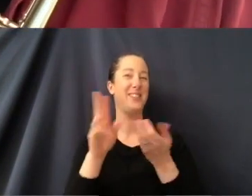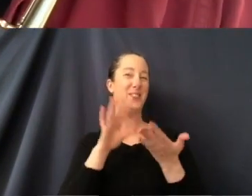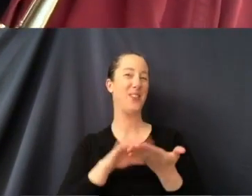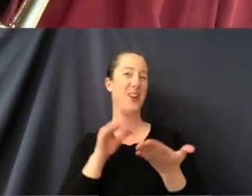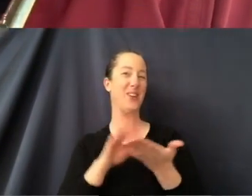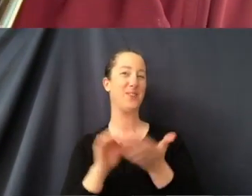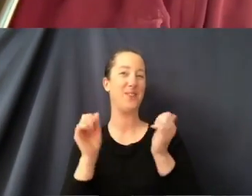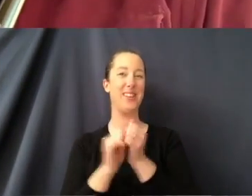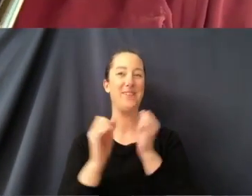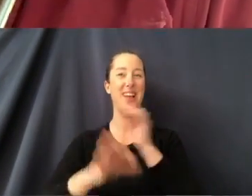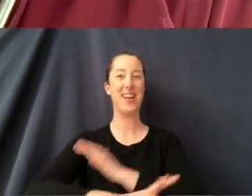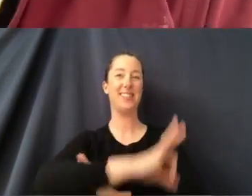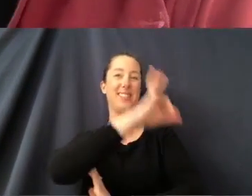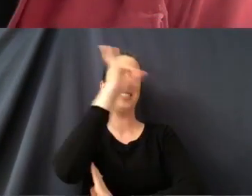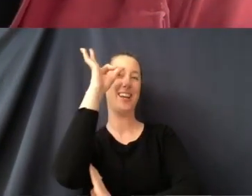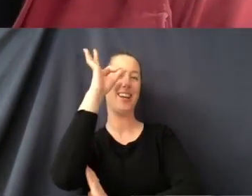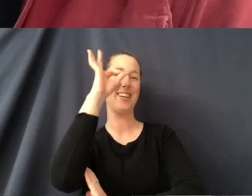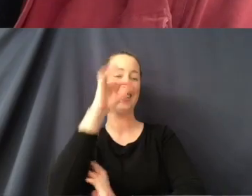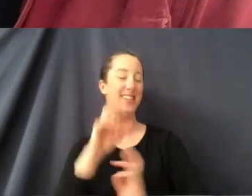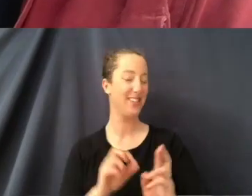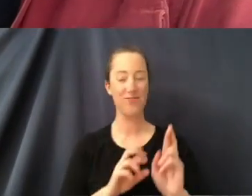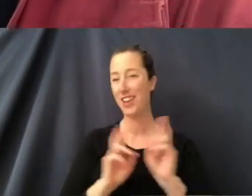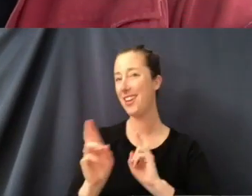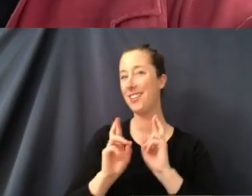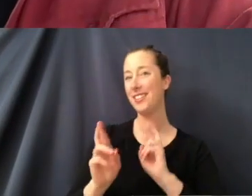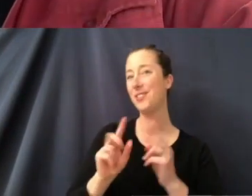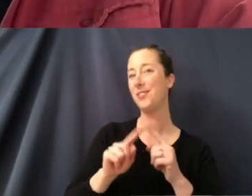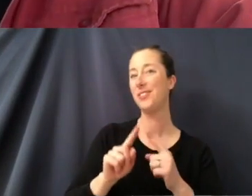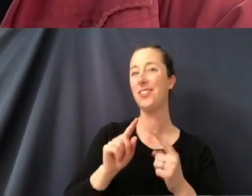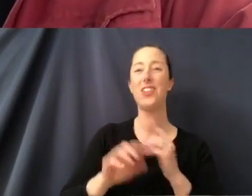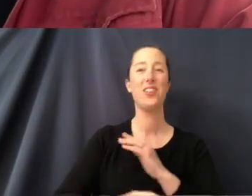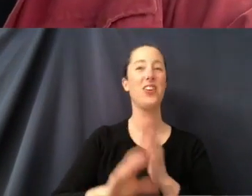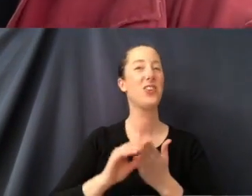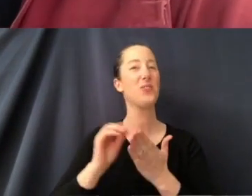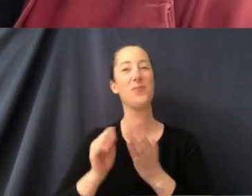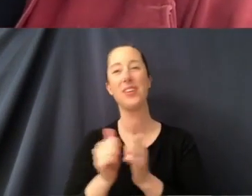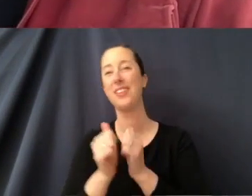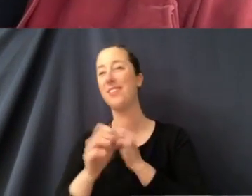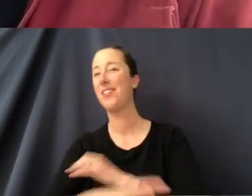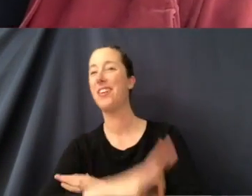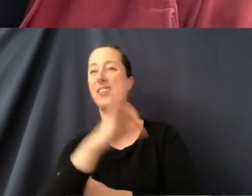I'm ready to learn with Rise and Shine.